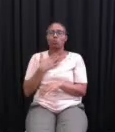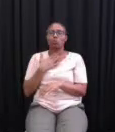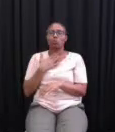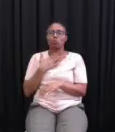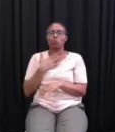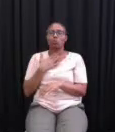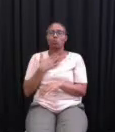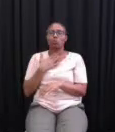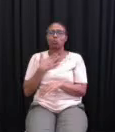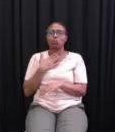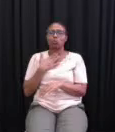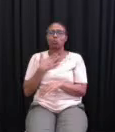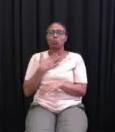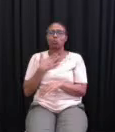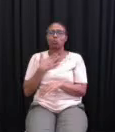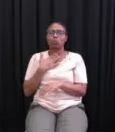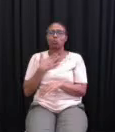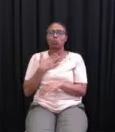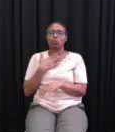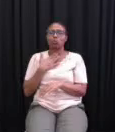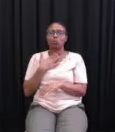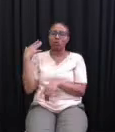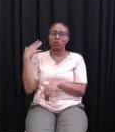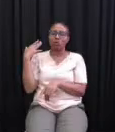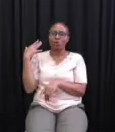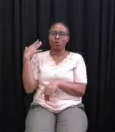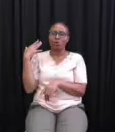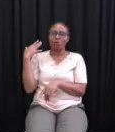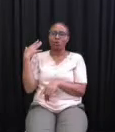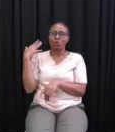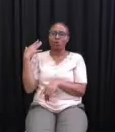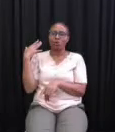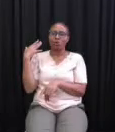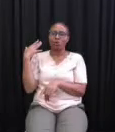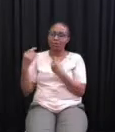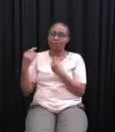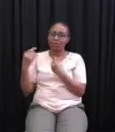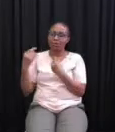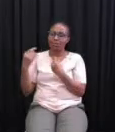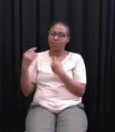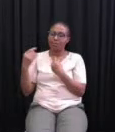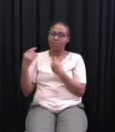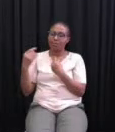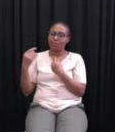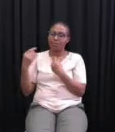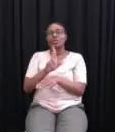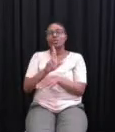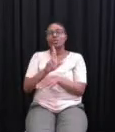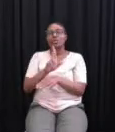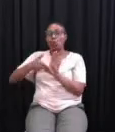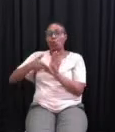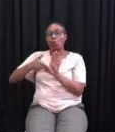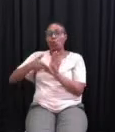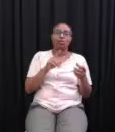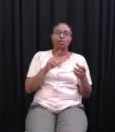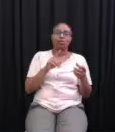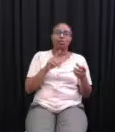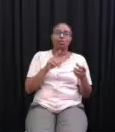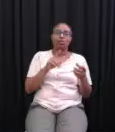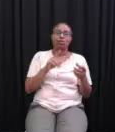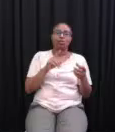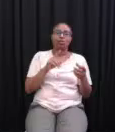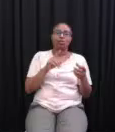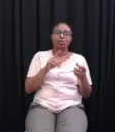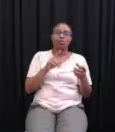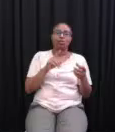must stop when ships there is an electric source, because